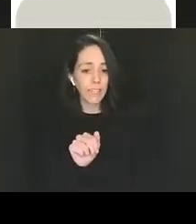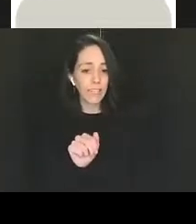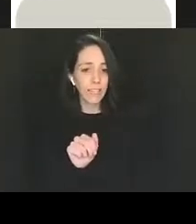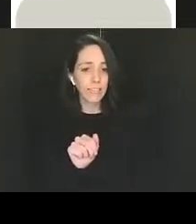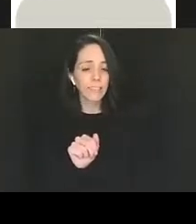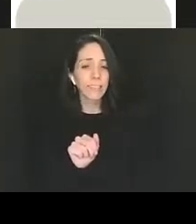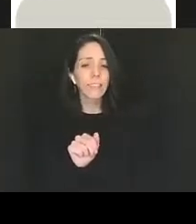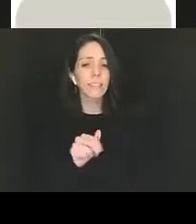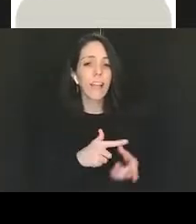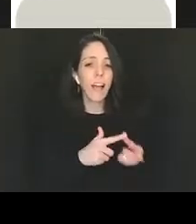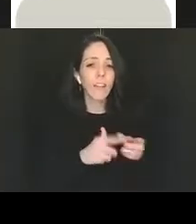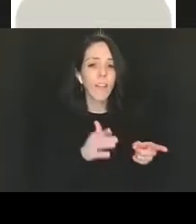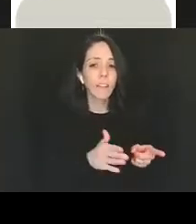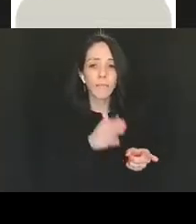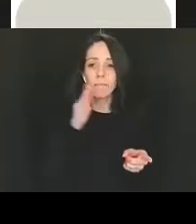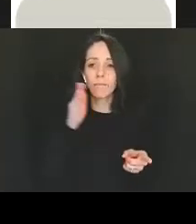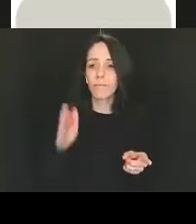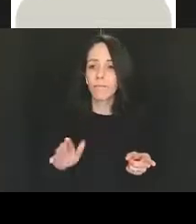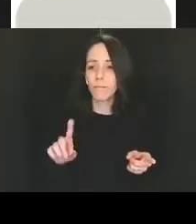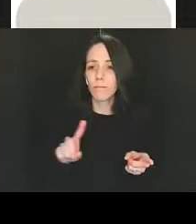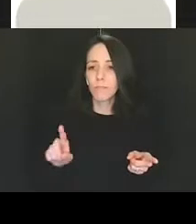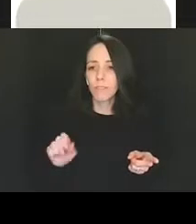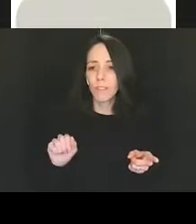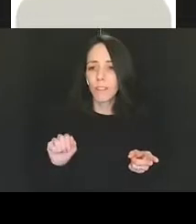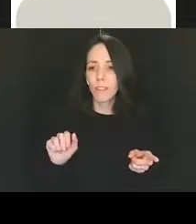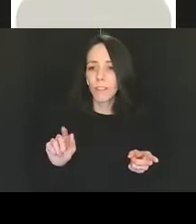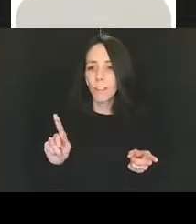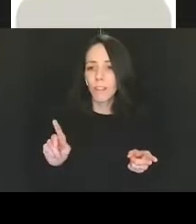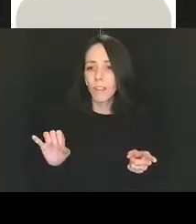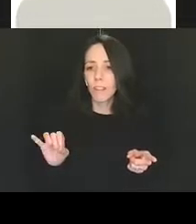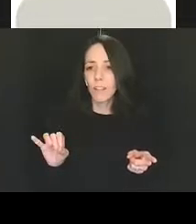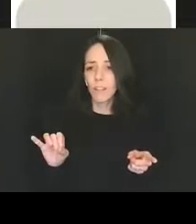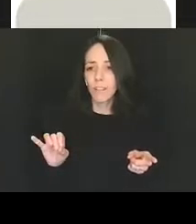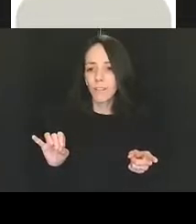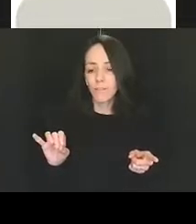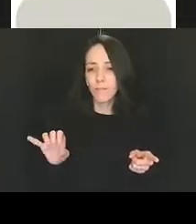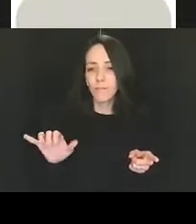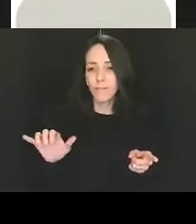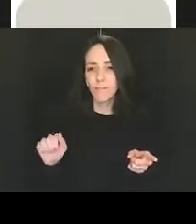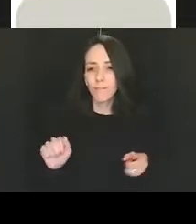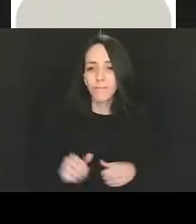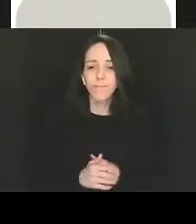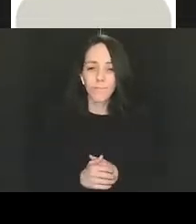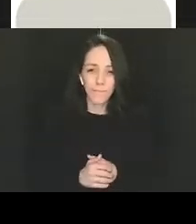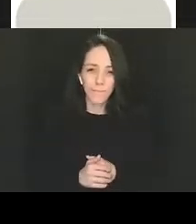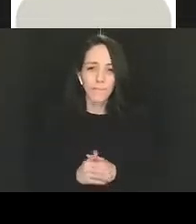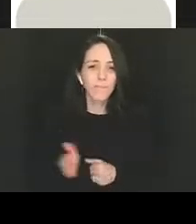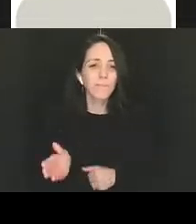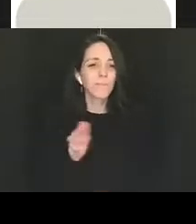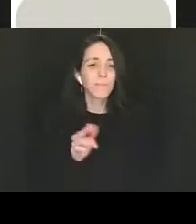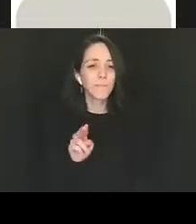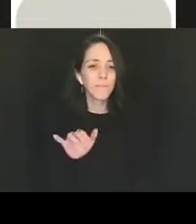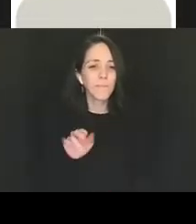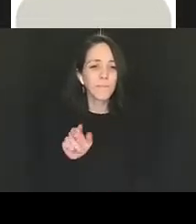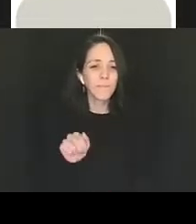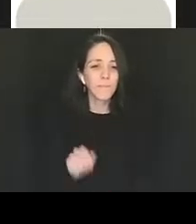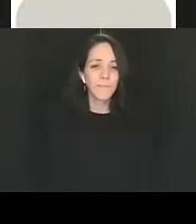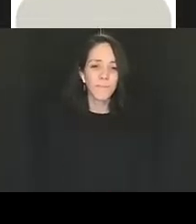to Zachariah. And I really hope I said your name right. Okay, Nina. Okay, thank